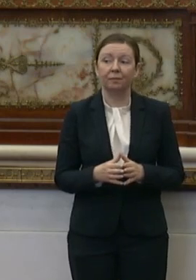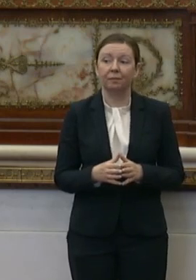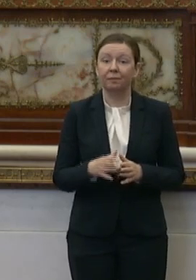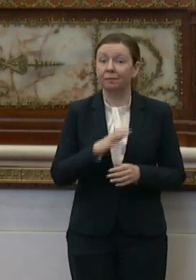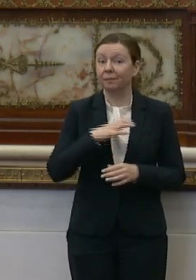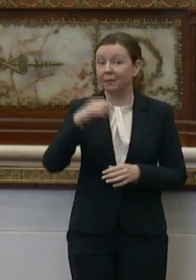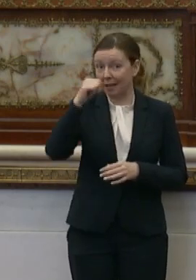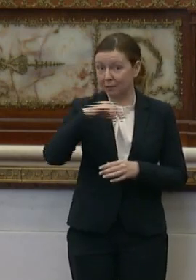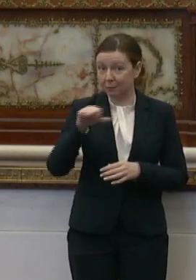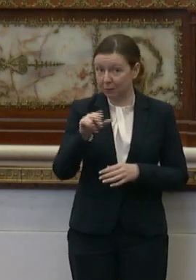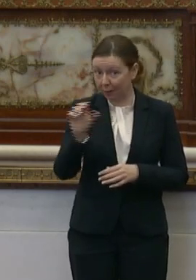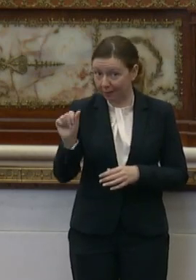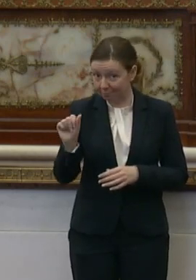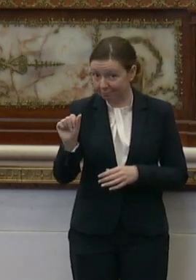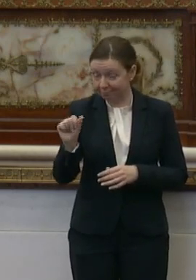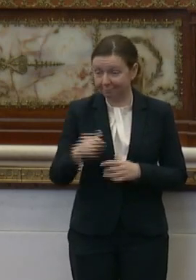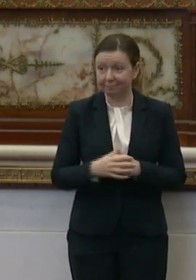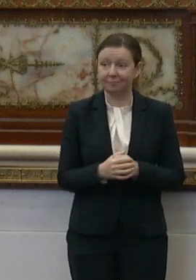Councilman Squilla.